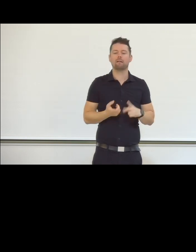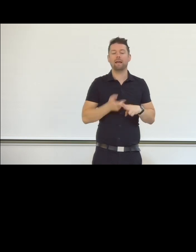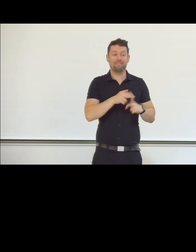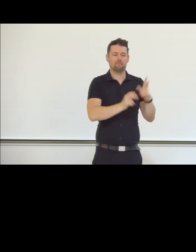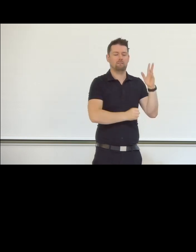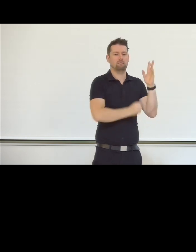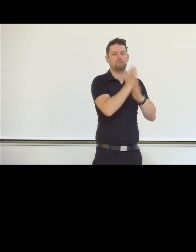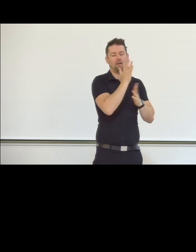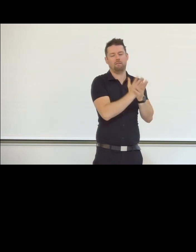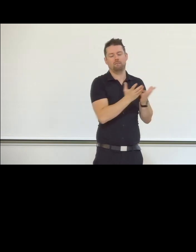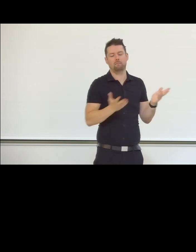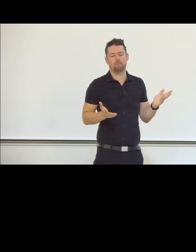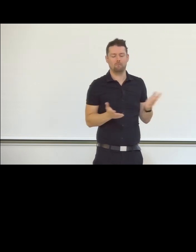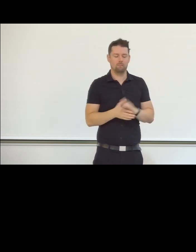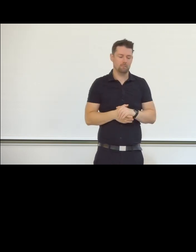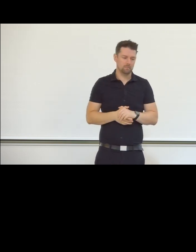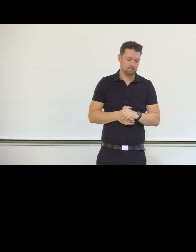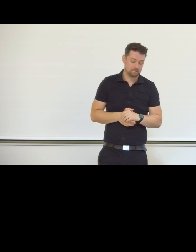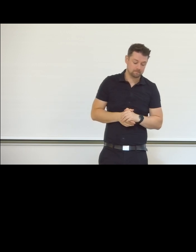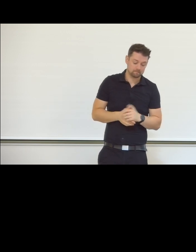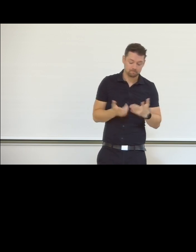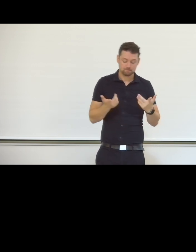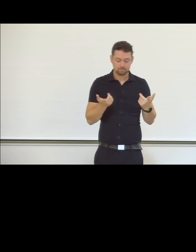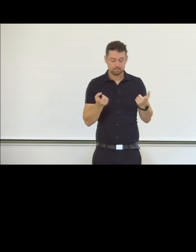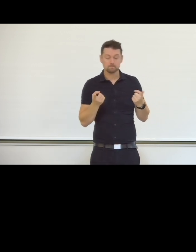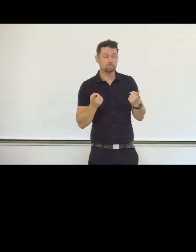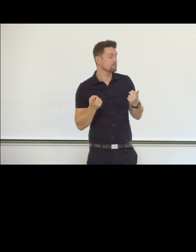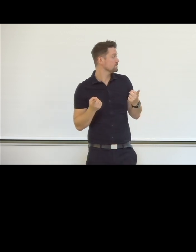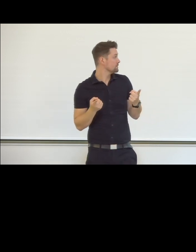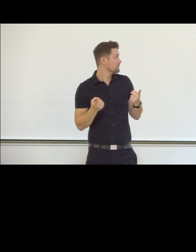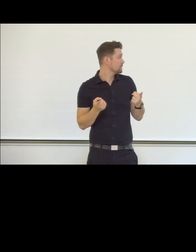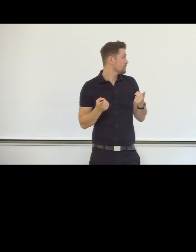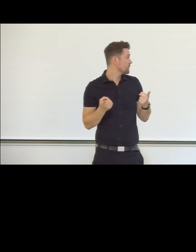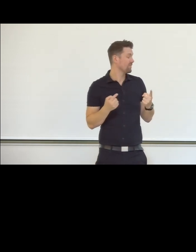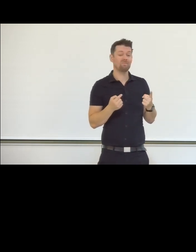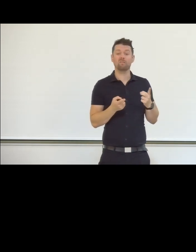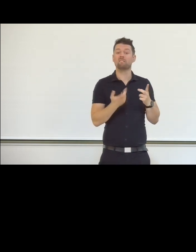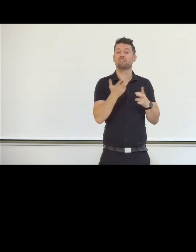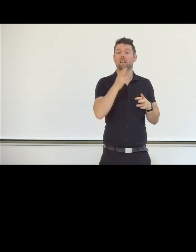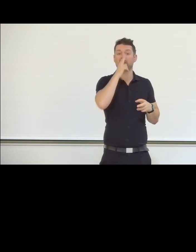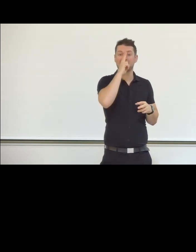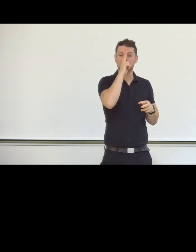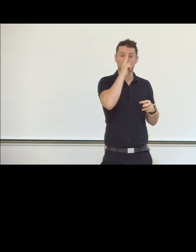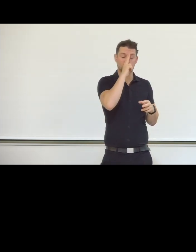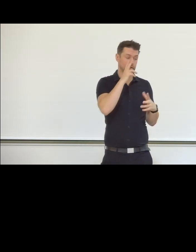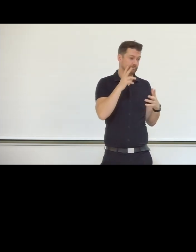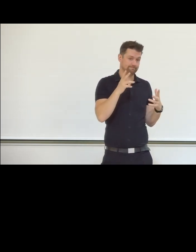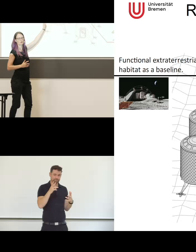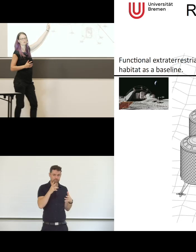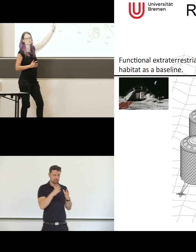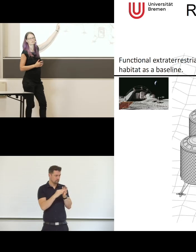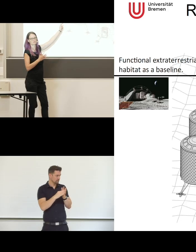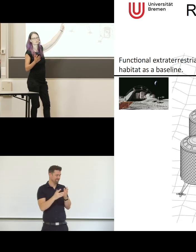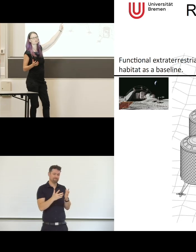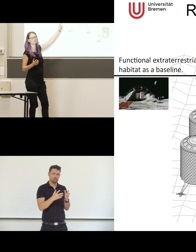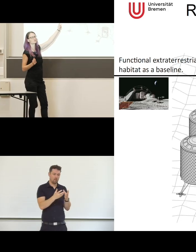fire. And then let's say if you lose your kitchen module, well, it will be